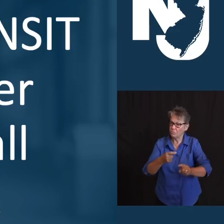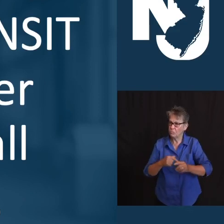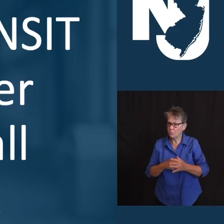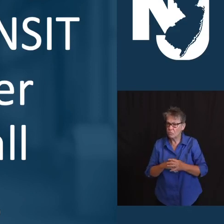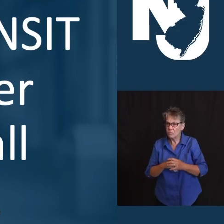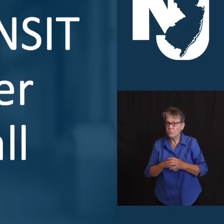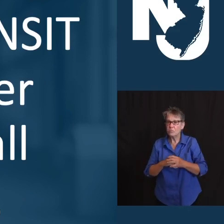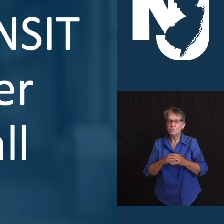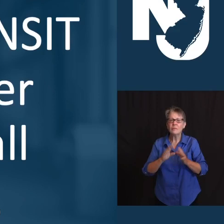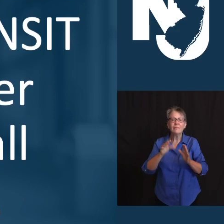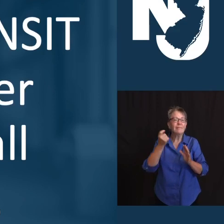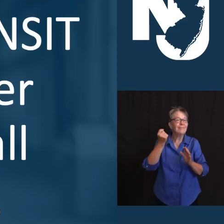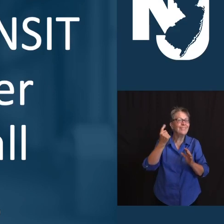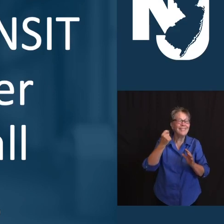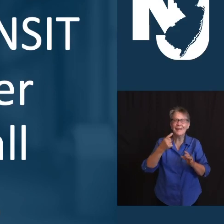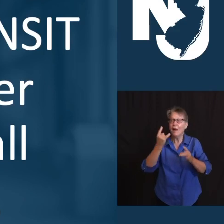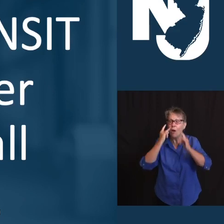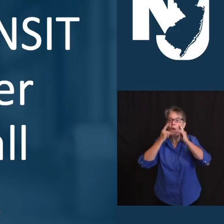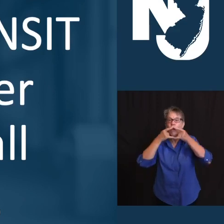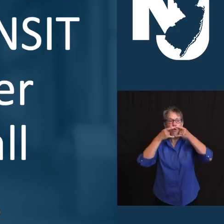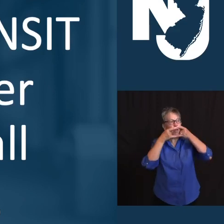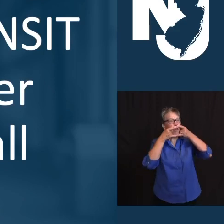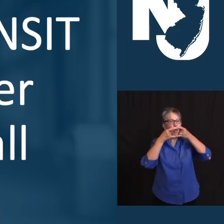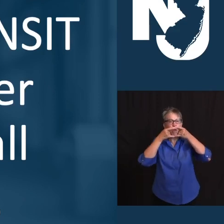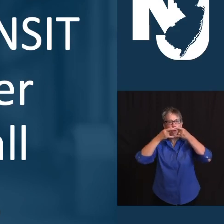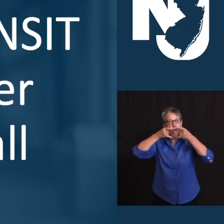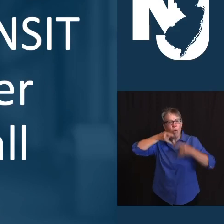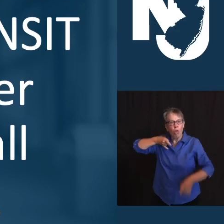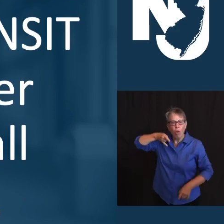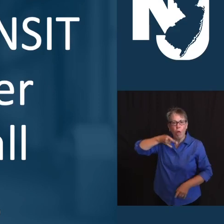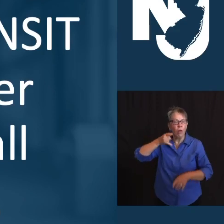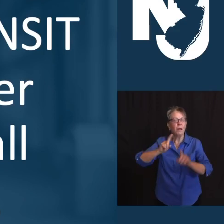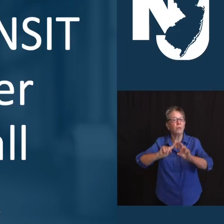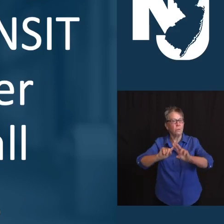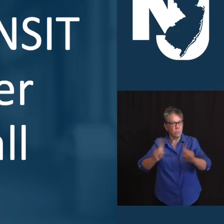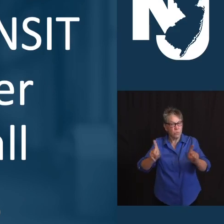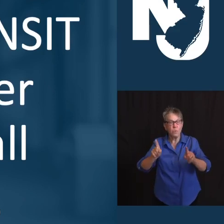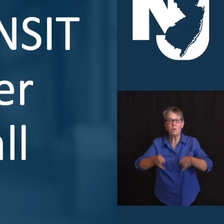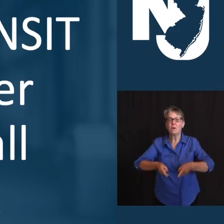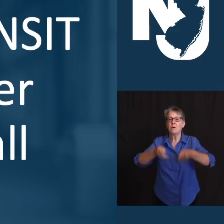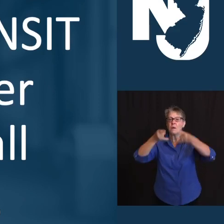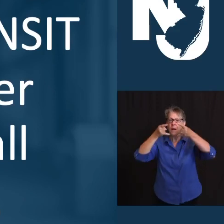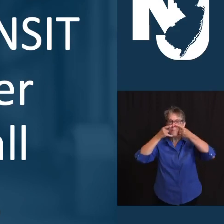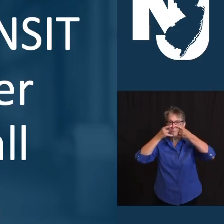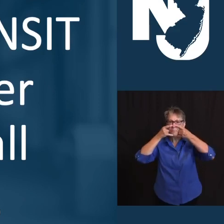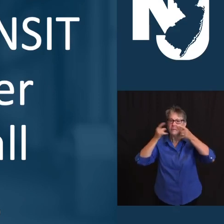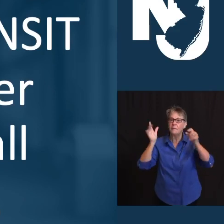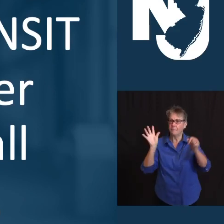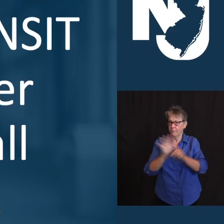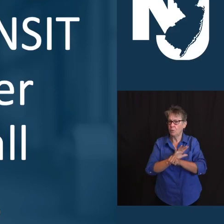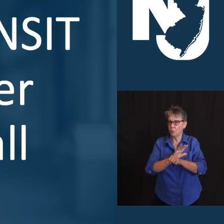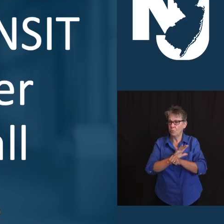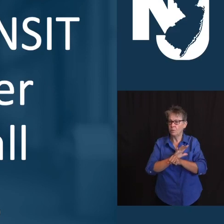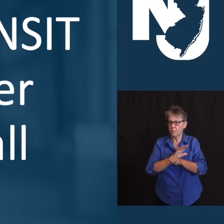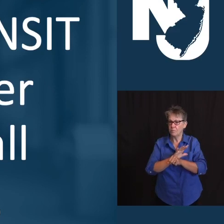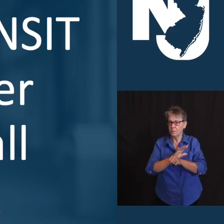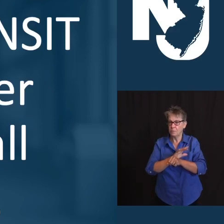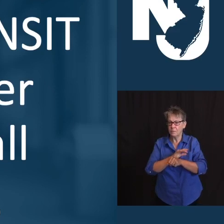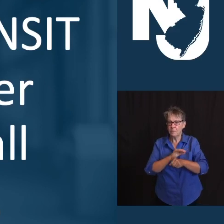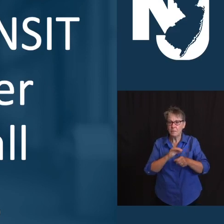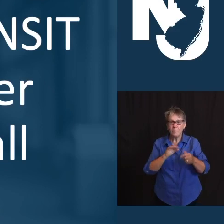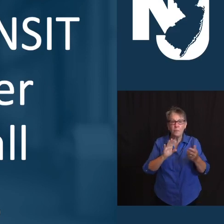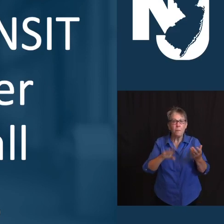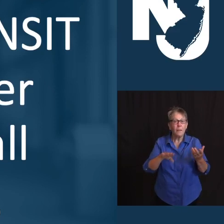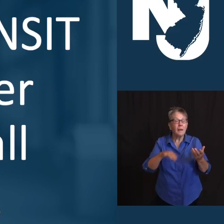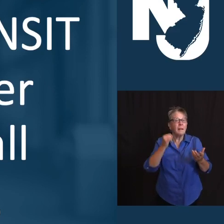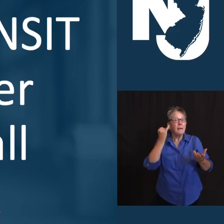your mouth. No chin guards, by the way. And if a transit employee asks you to mask up, they're doing their jobs. Please